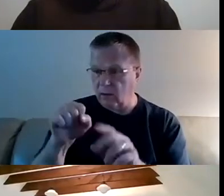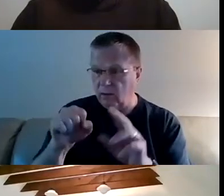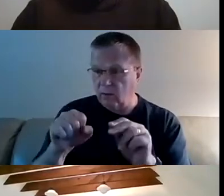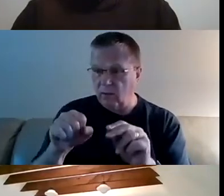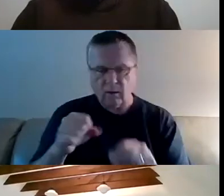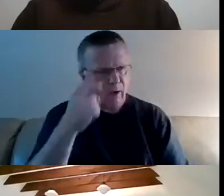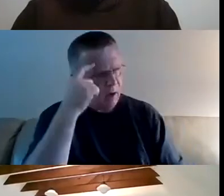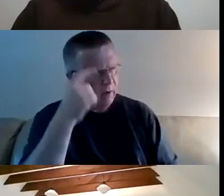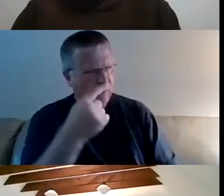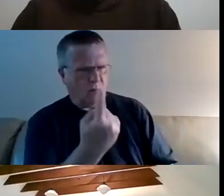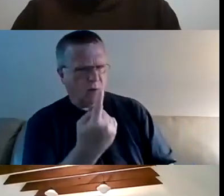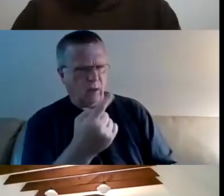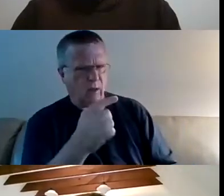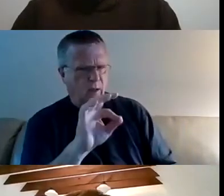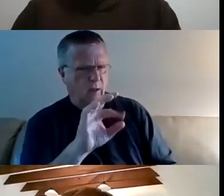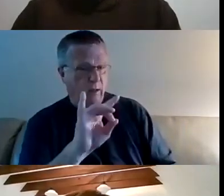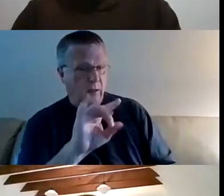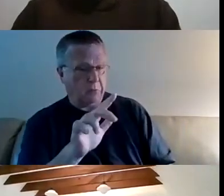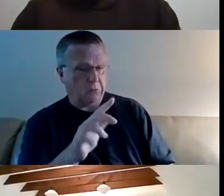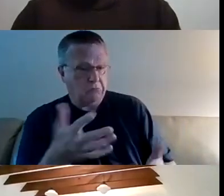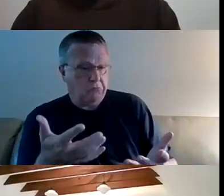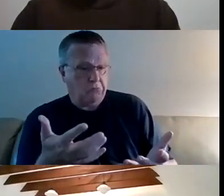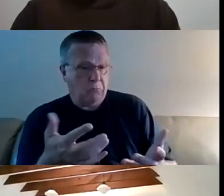just 983, but if...